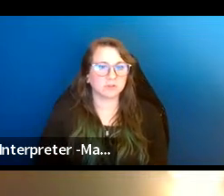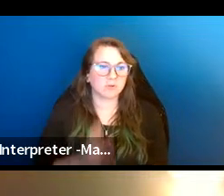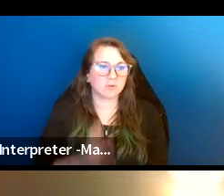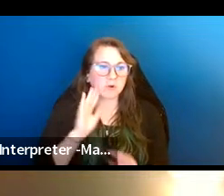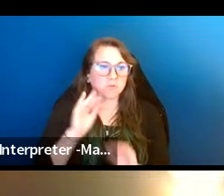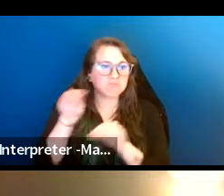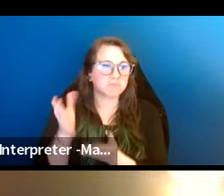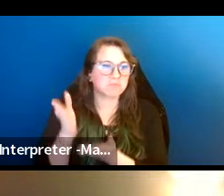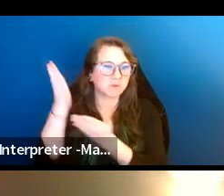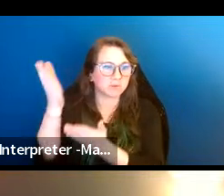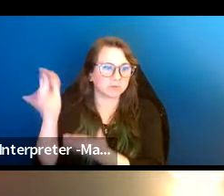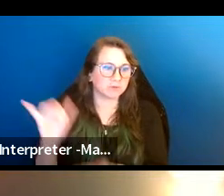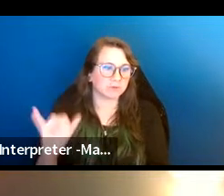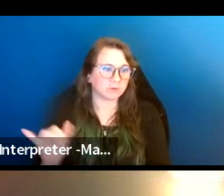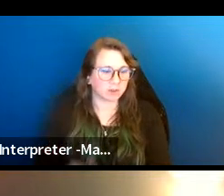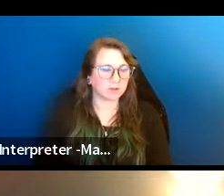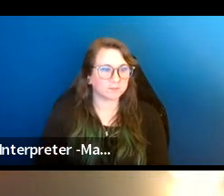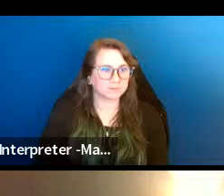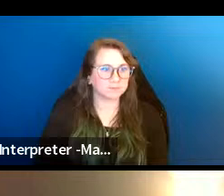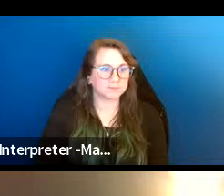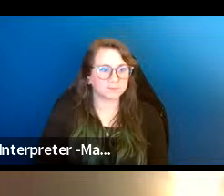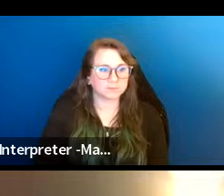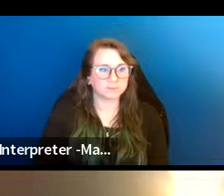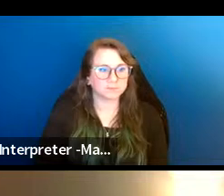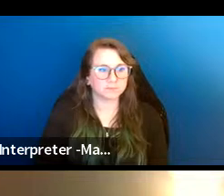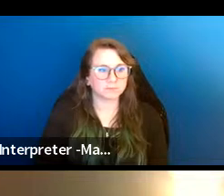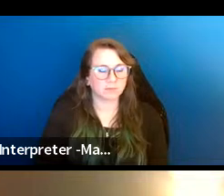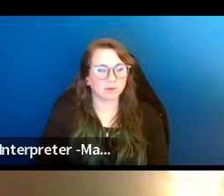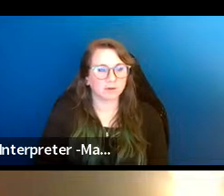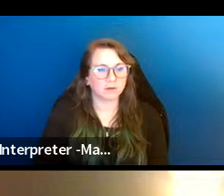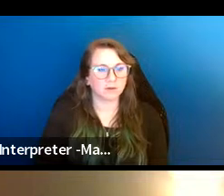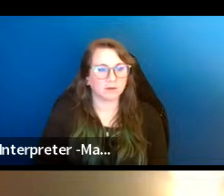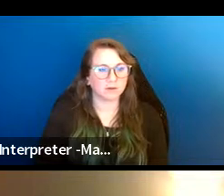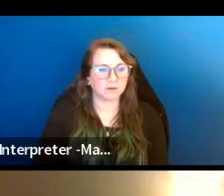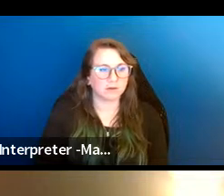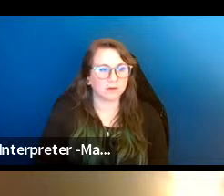proposal. Another question.